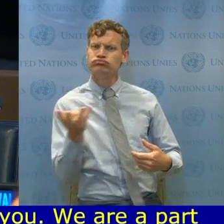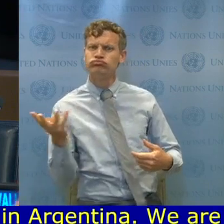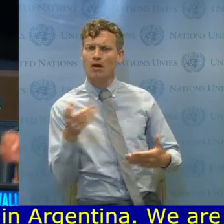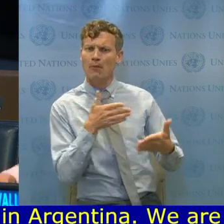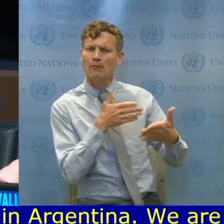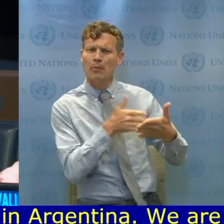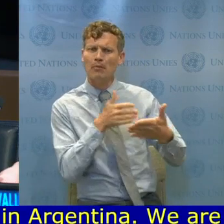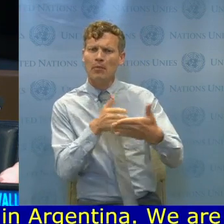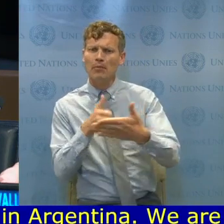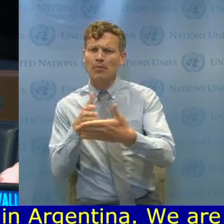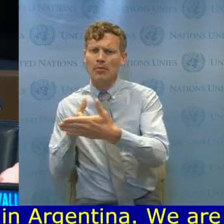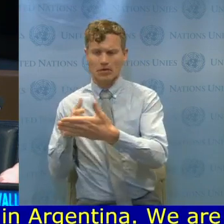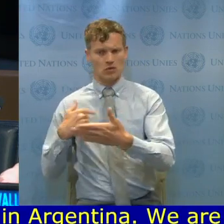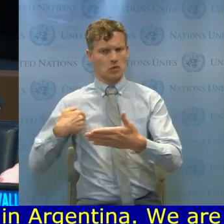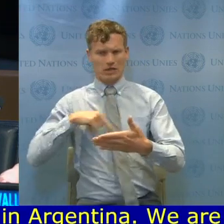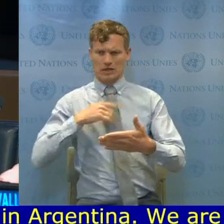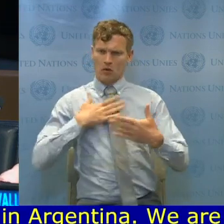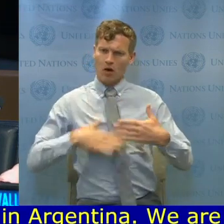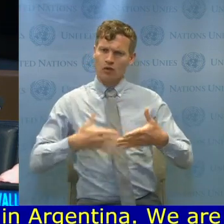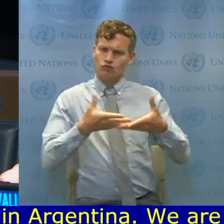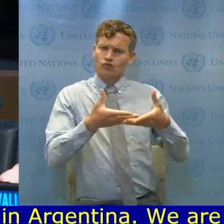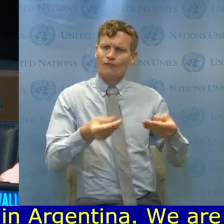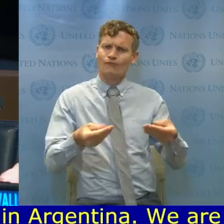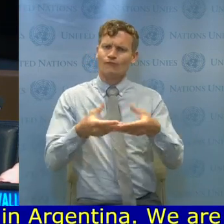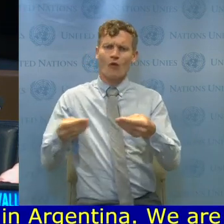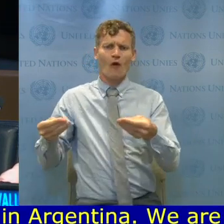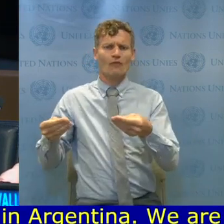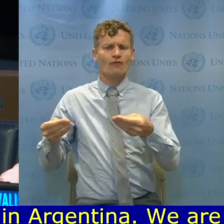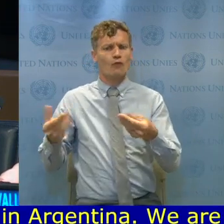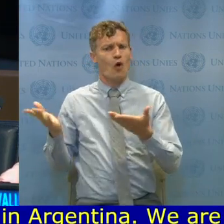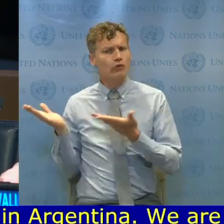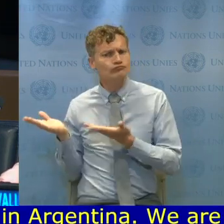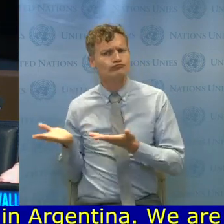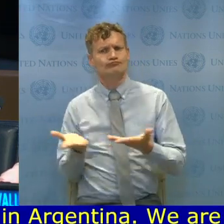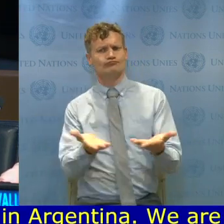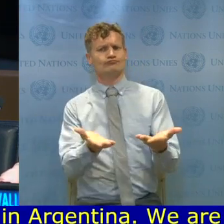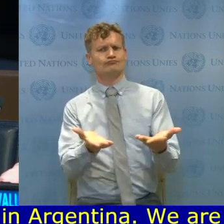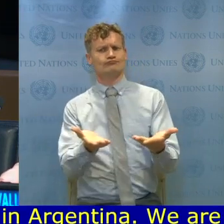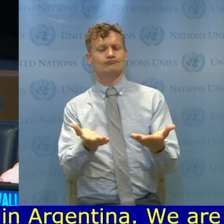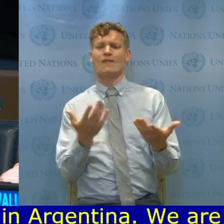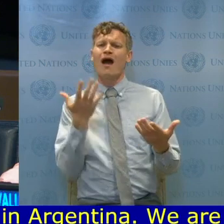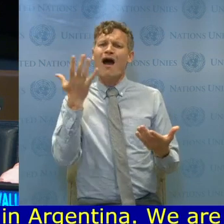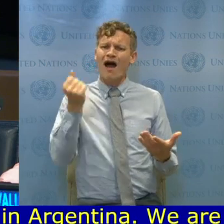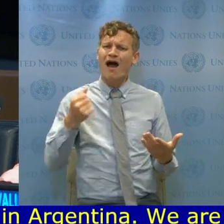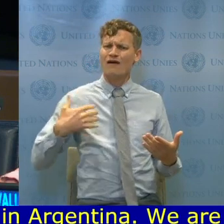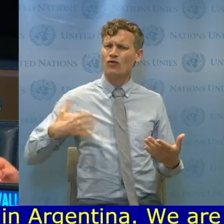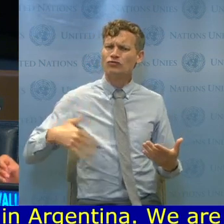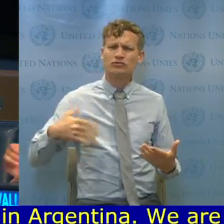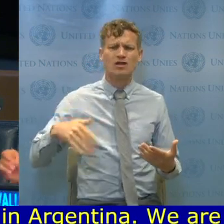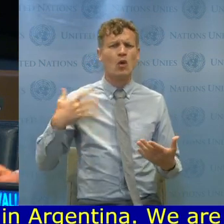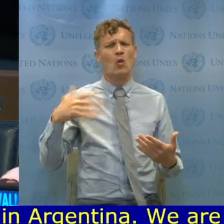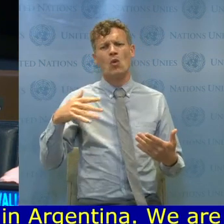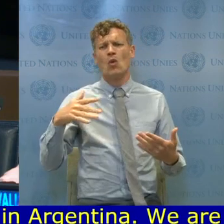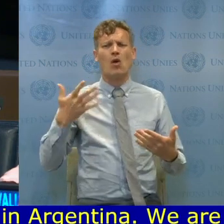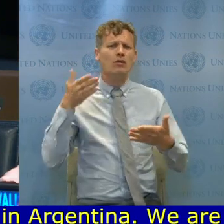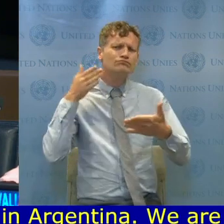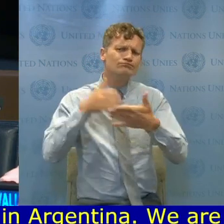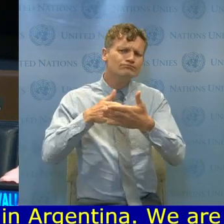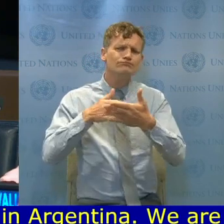We have barriers to education, secondary education and